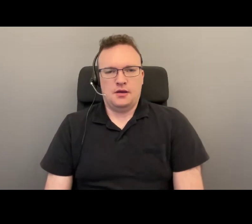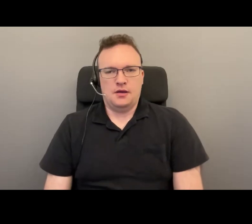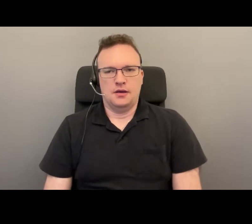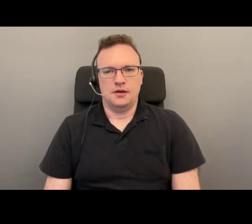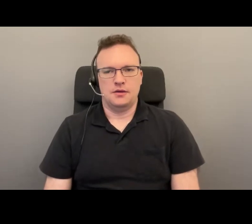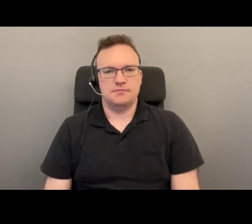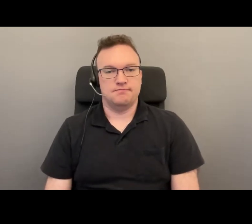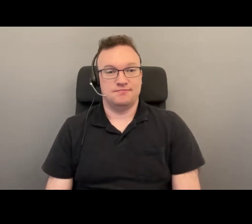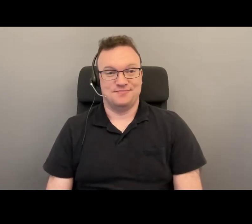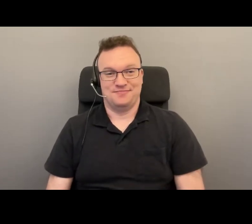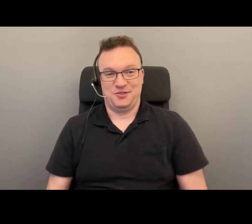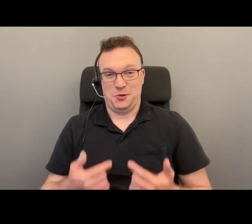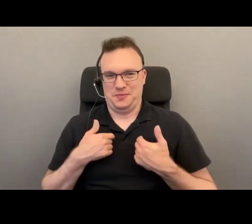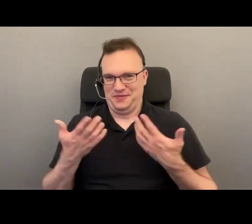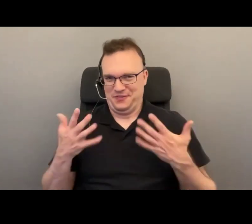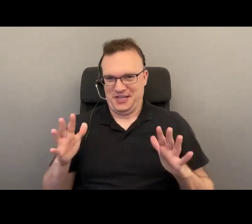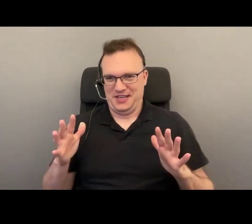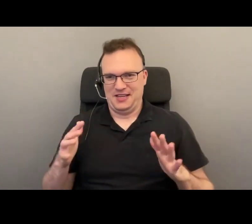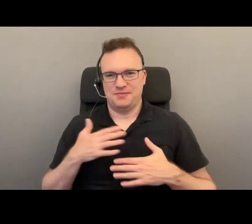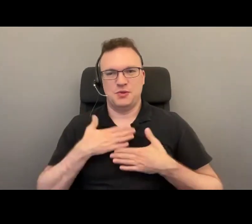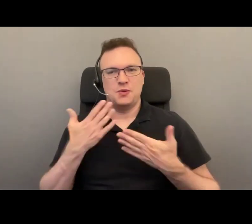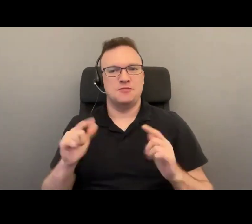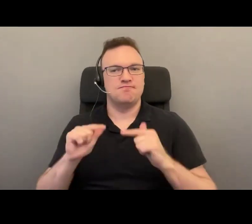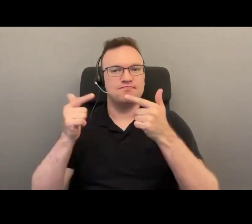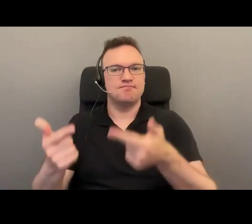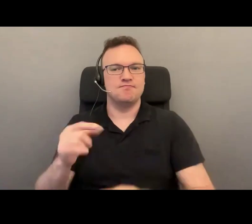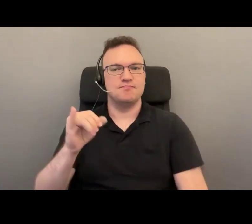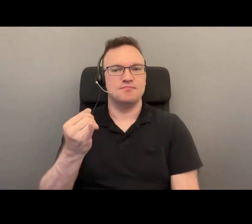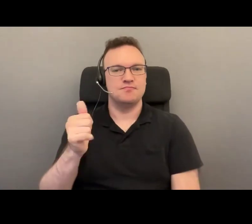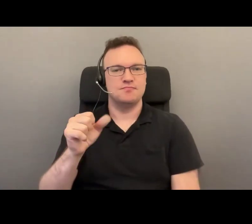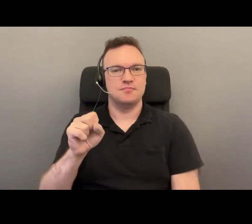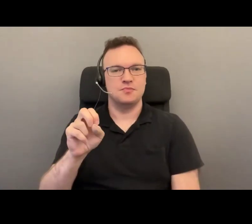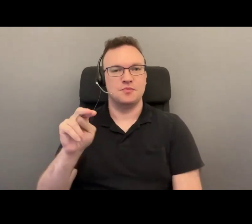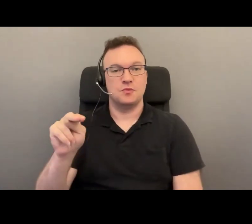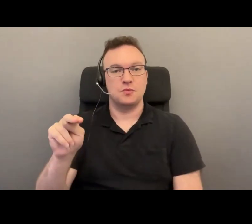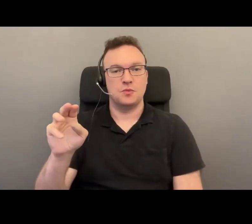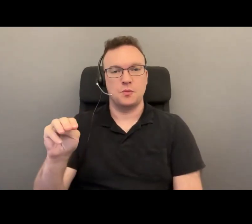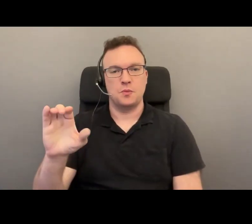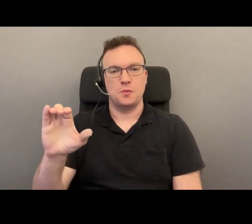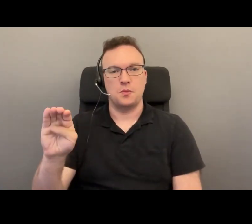So that's all for me. I'm happy to pass it over to Jason McBride.